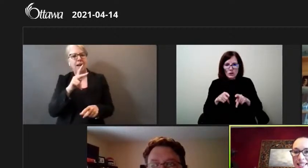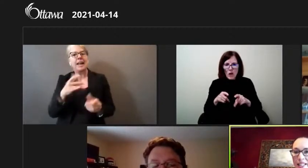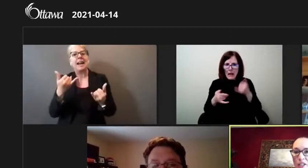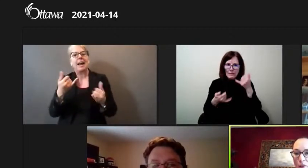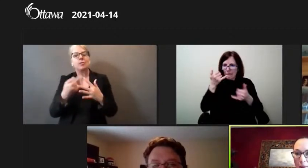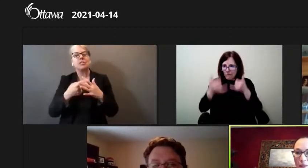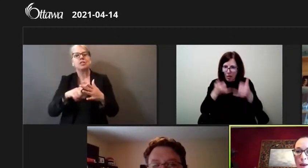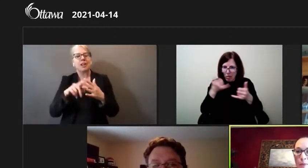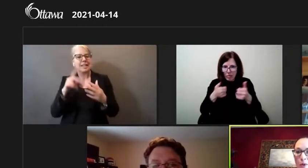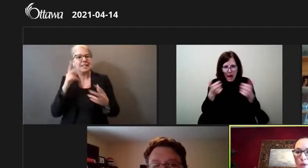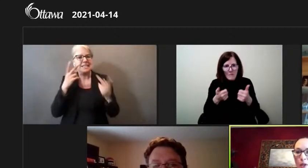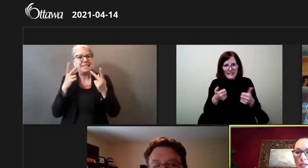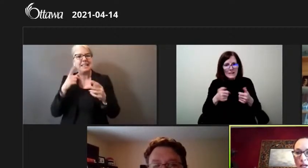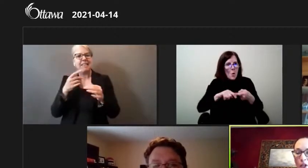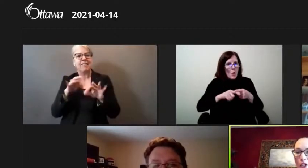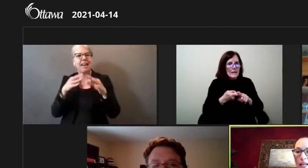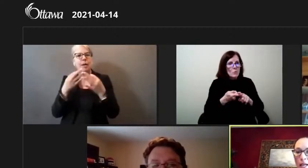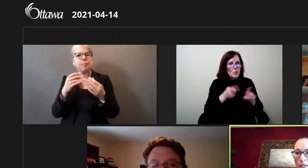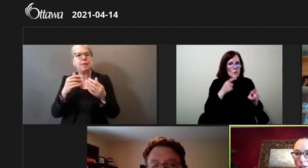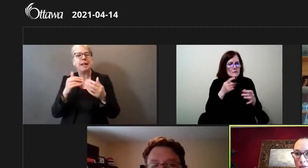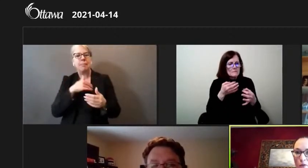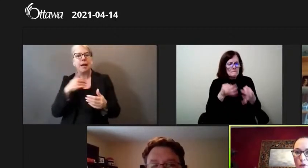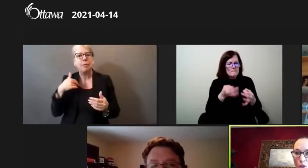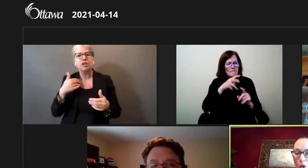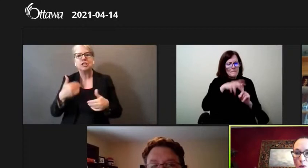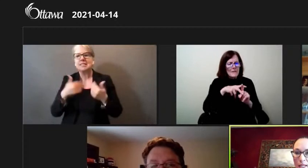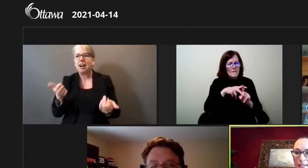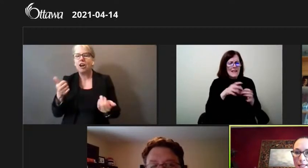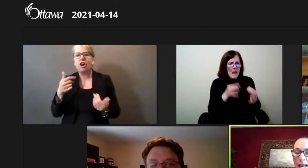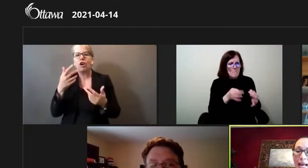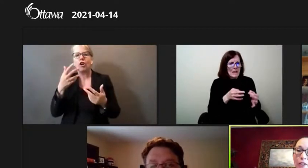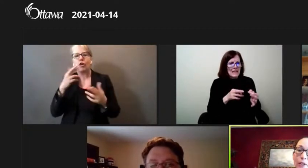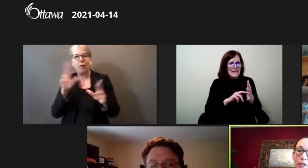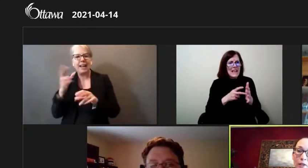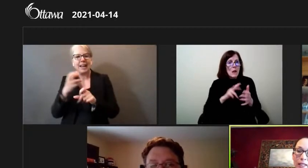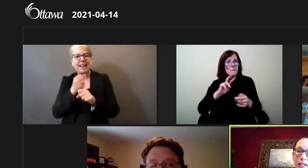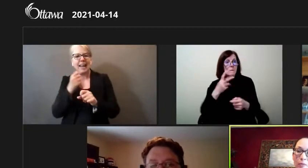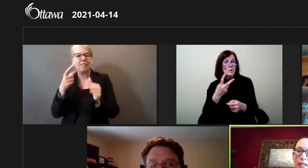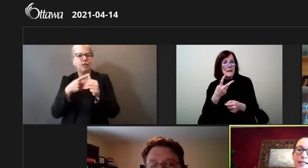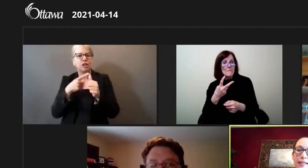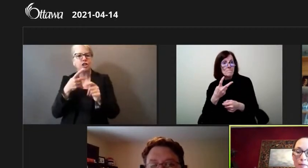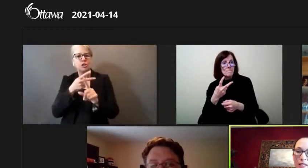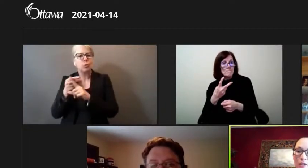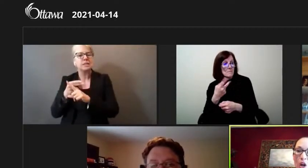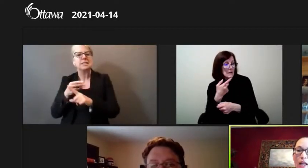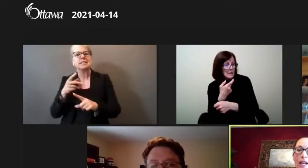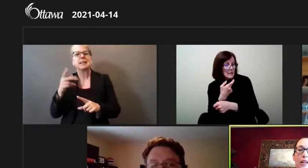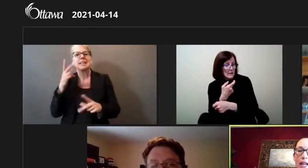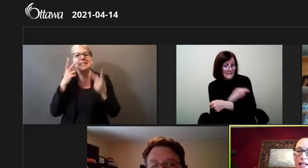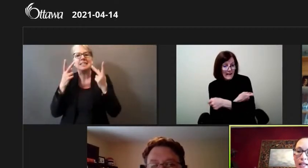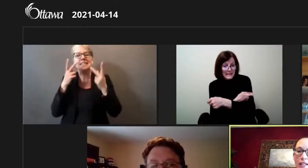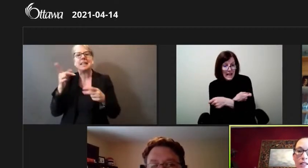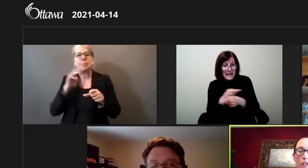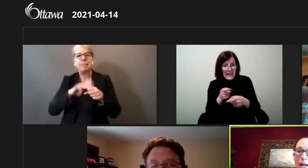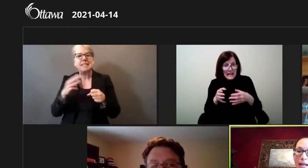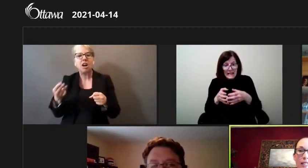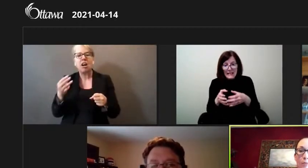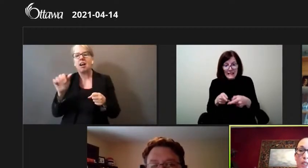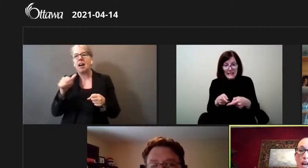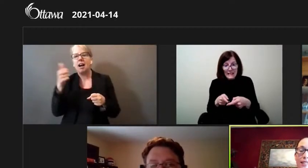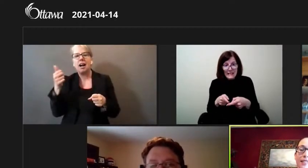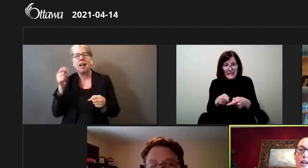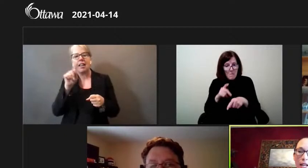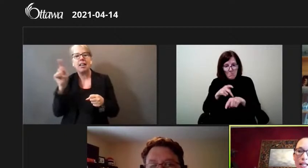to see their family members who are younger get their first doses, and they're hearing that in places like Mississauga, they're getting 80